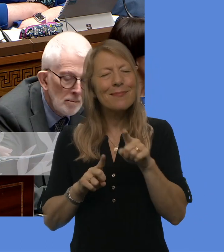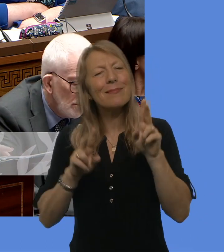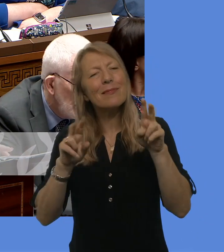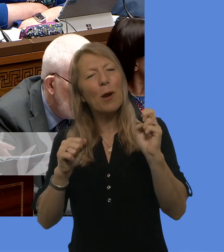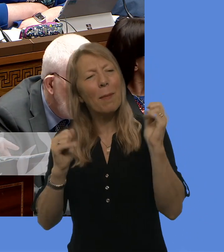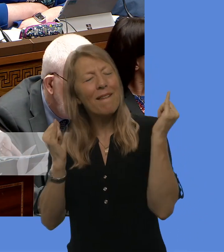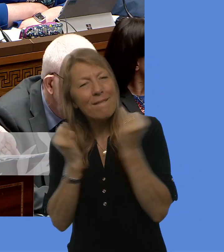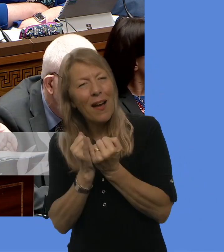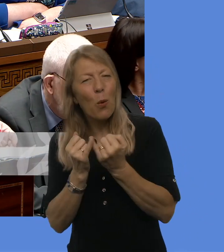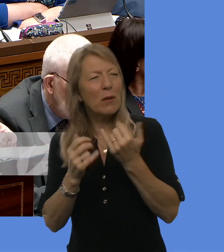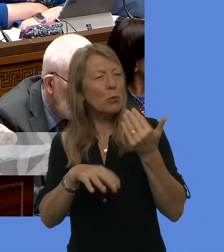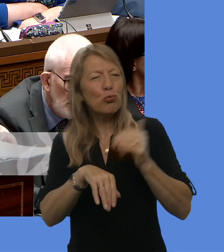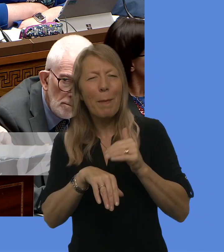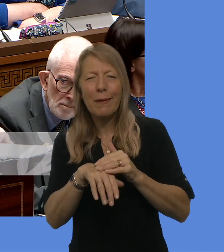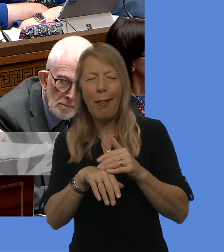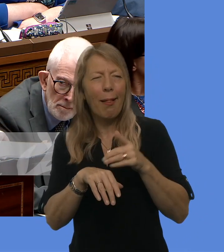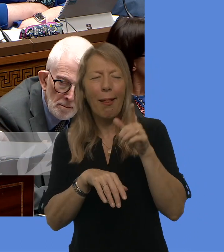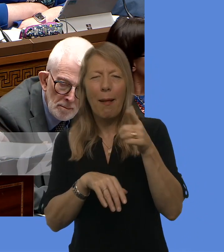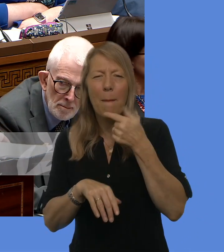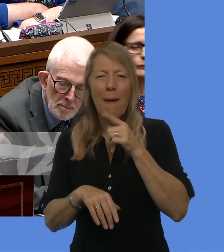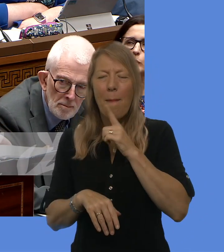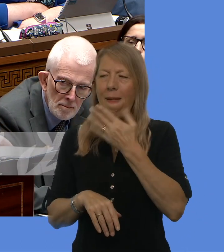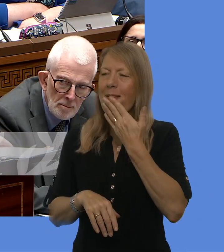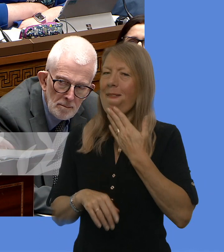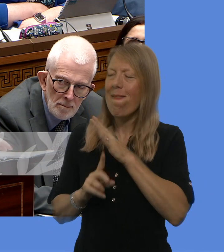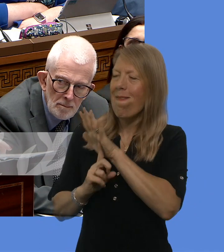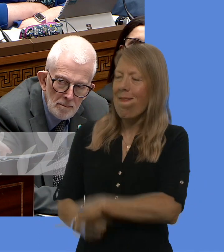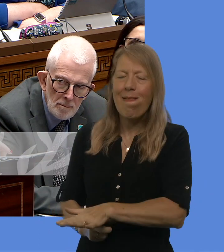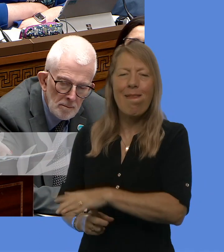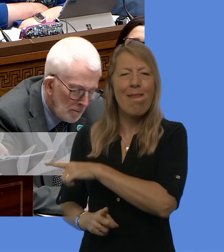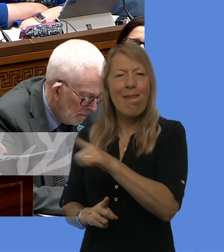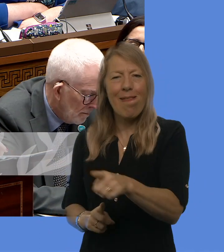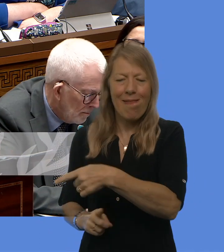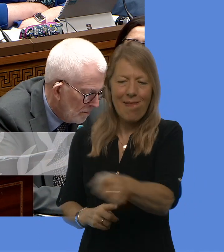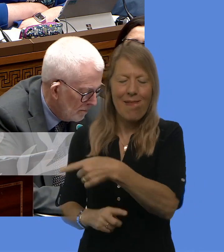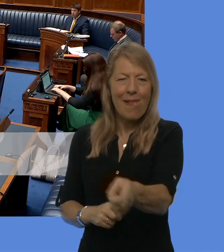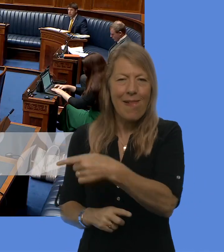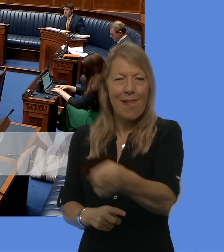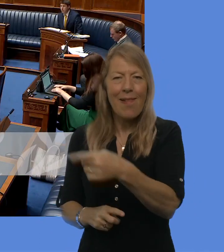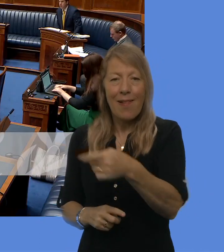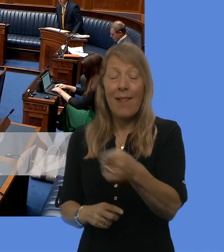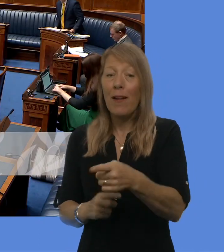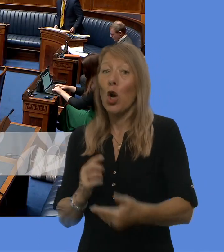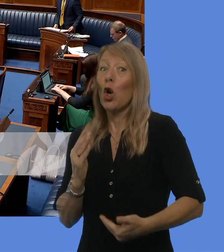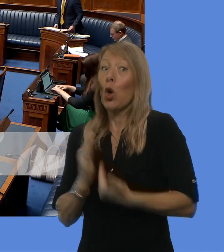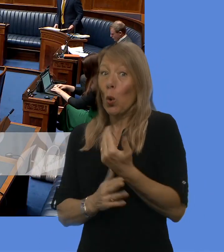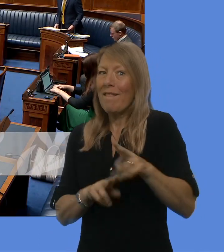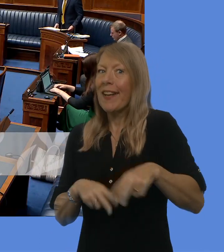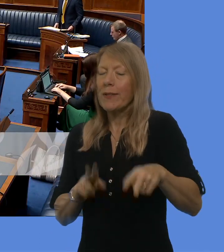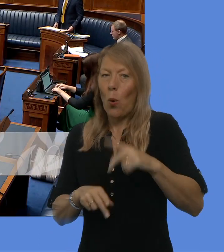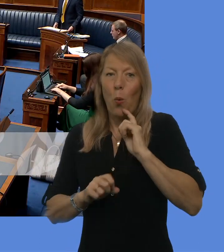exploitation will be launched by the programme in August and September, respectively. Mr.